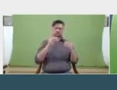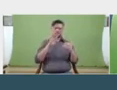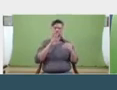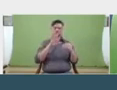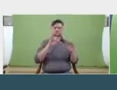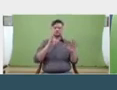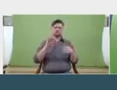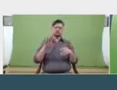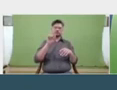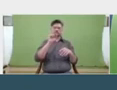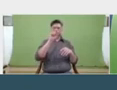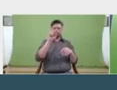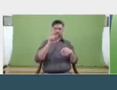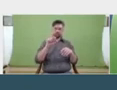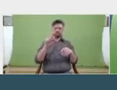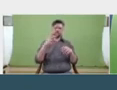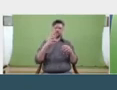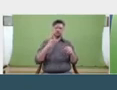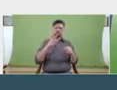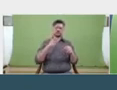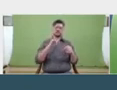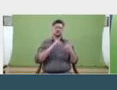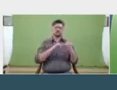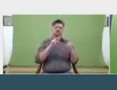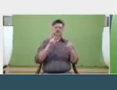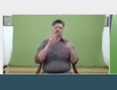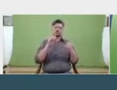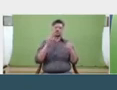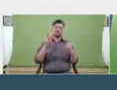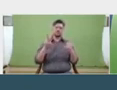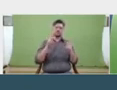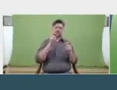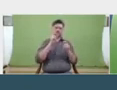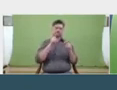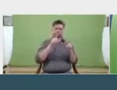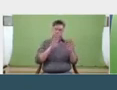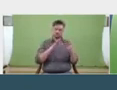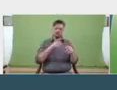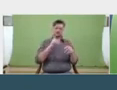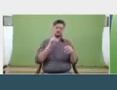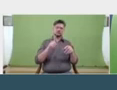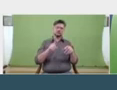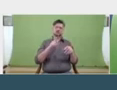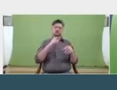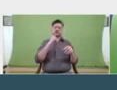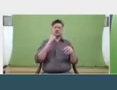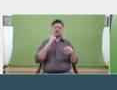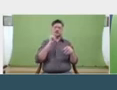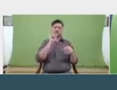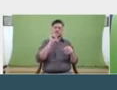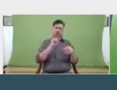you find languages with s o v word order and then you find these red points which are also quite a lot